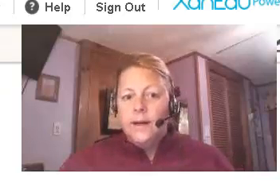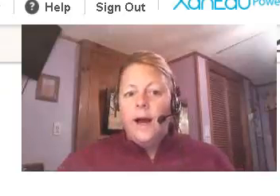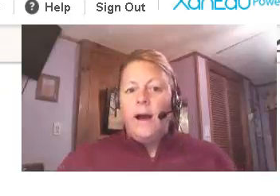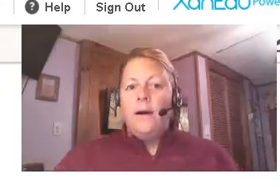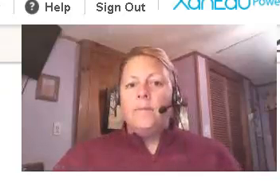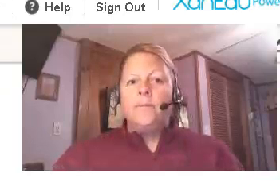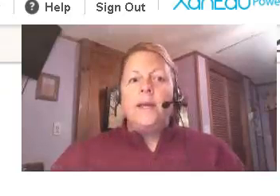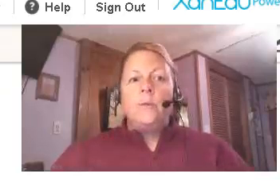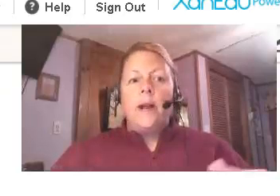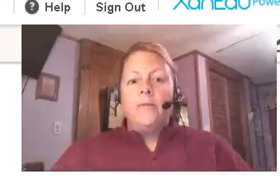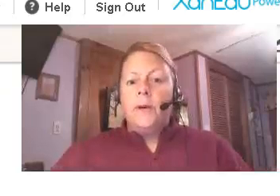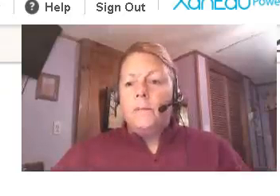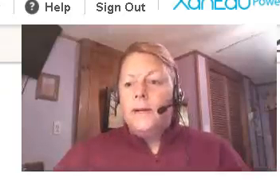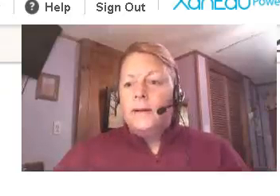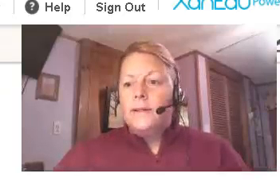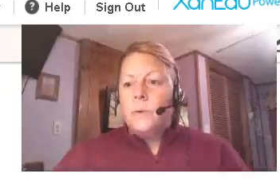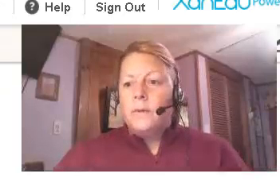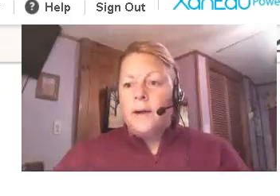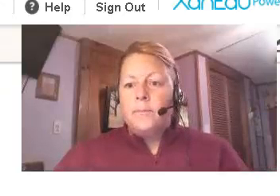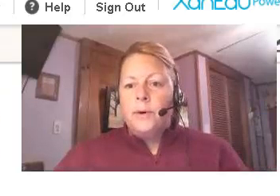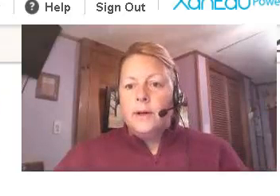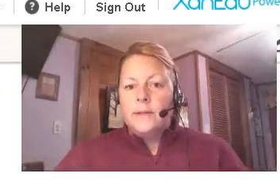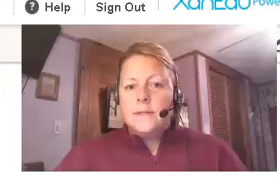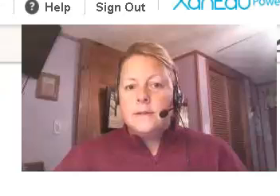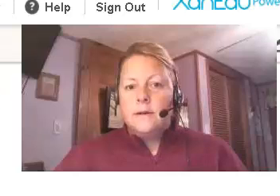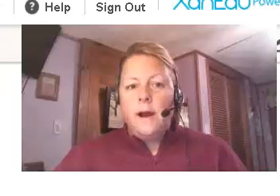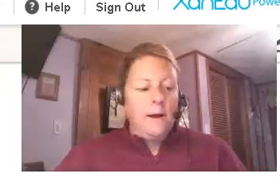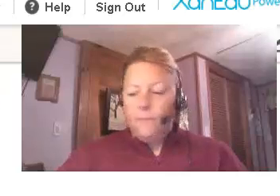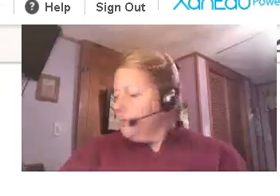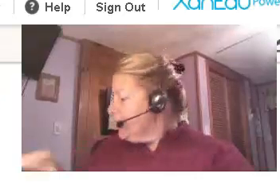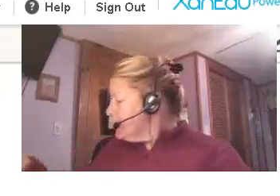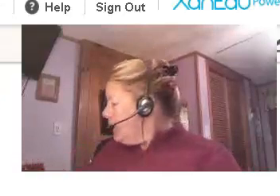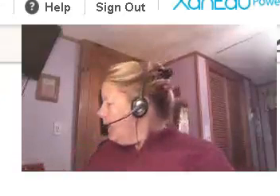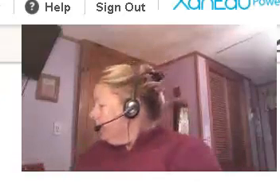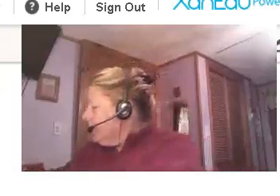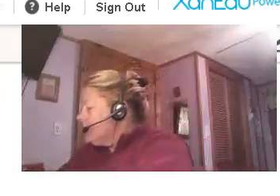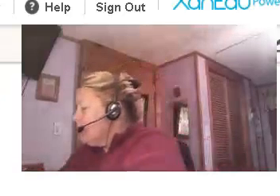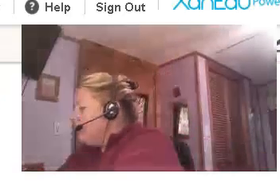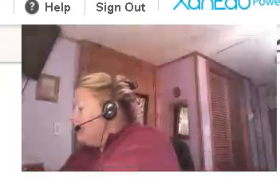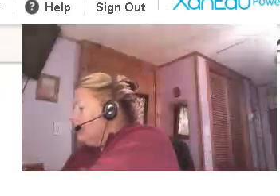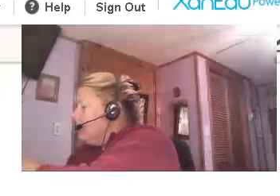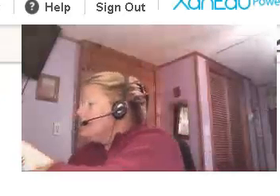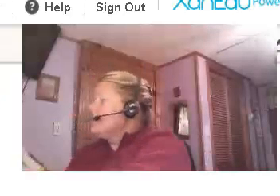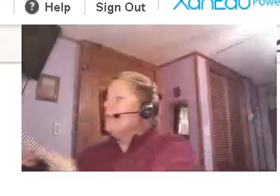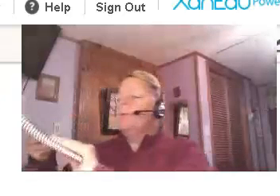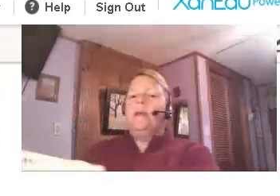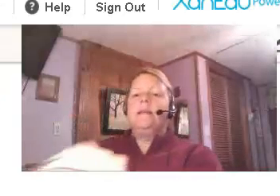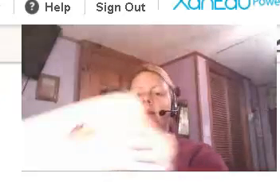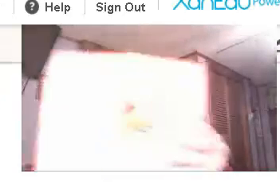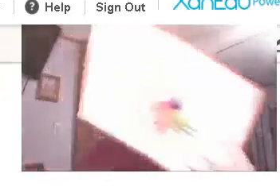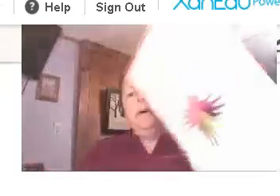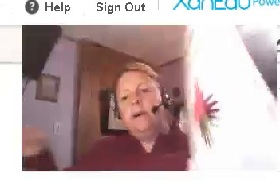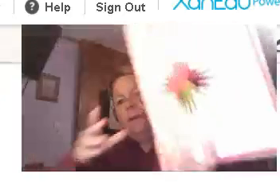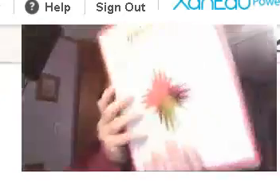TV. What I put up here is one of my books. It's called this is the